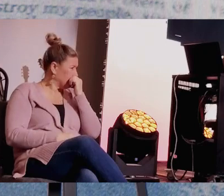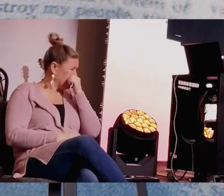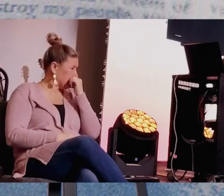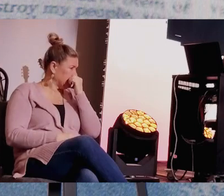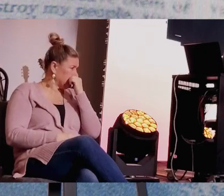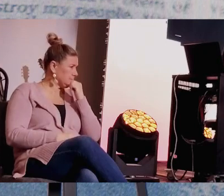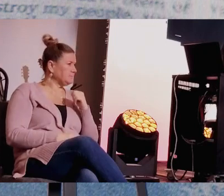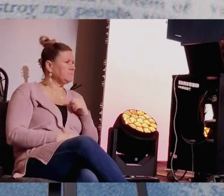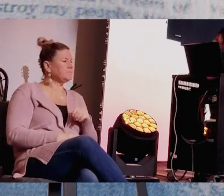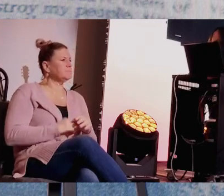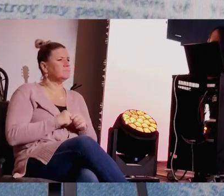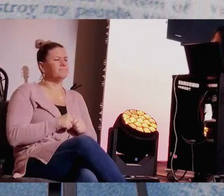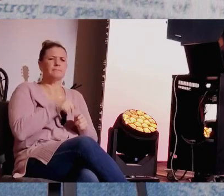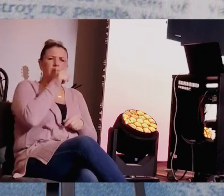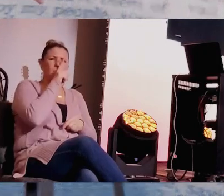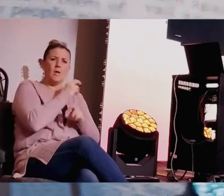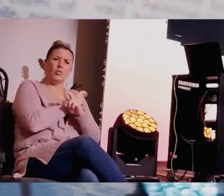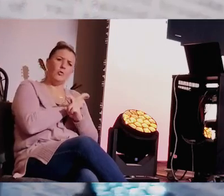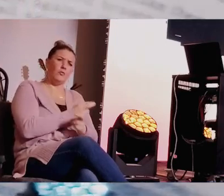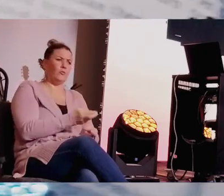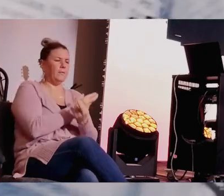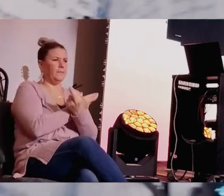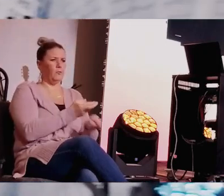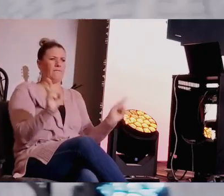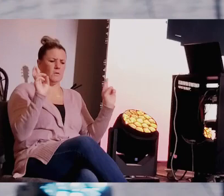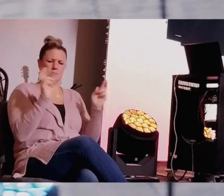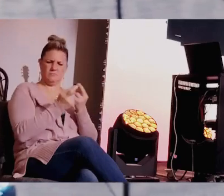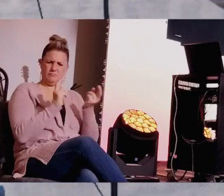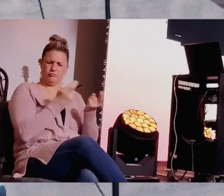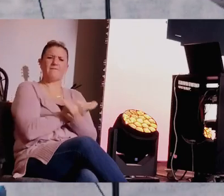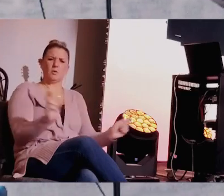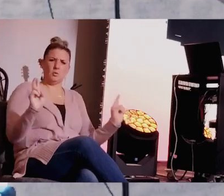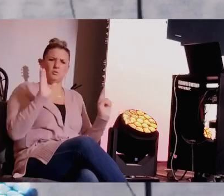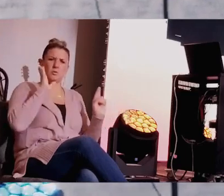Because it's not that the refuge and all of us will stand before the Lord that day.